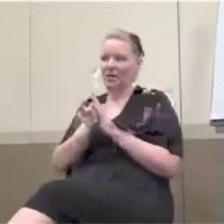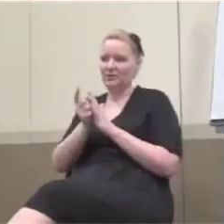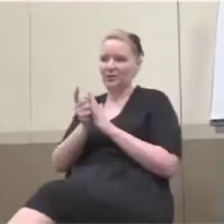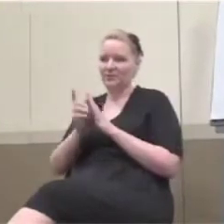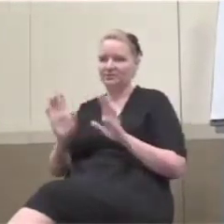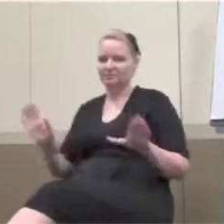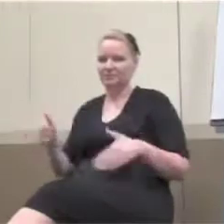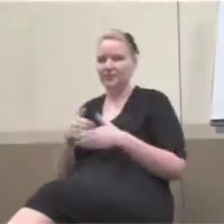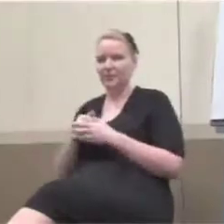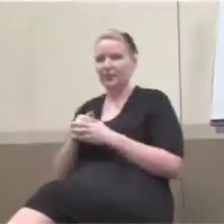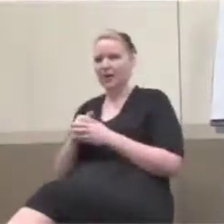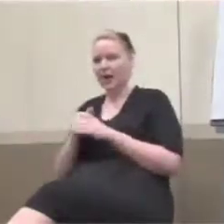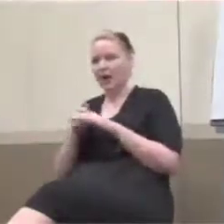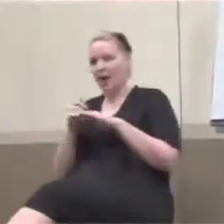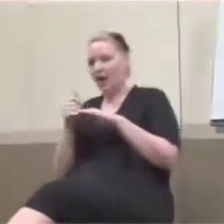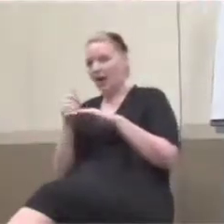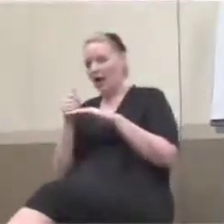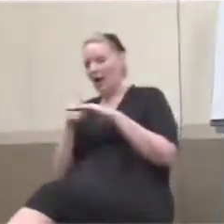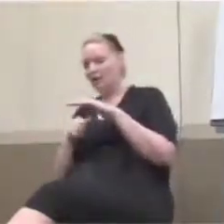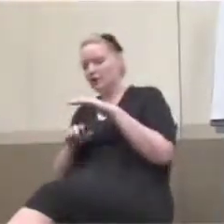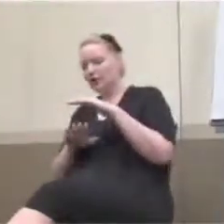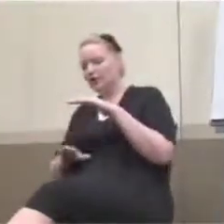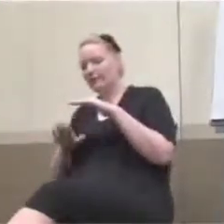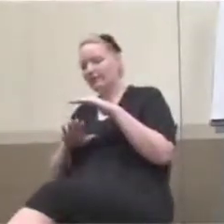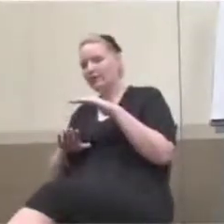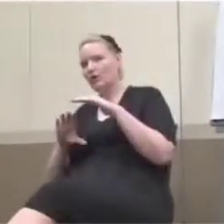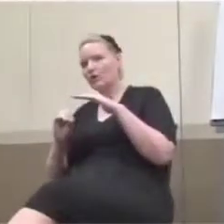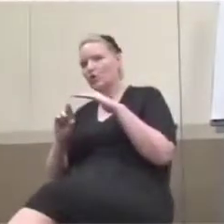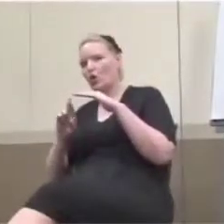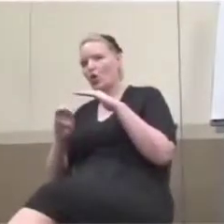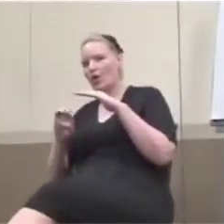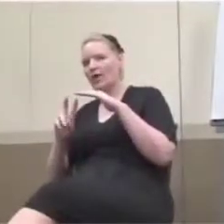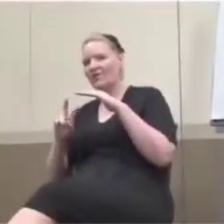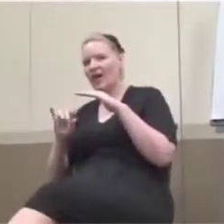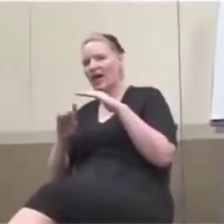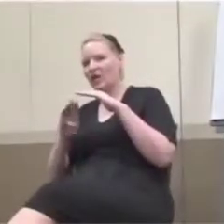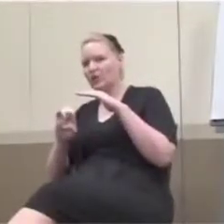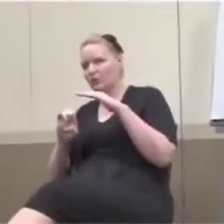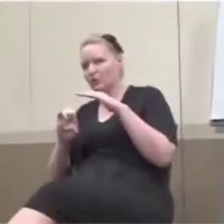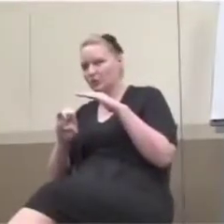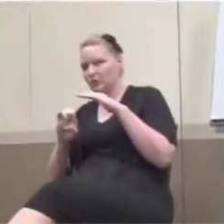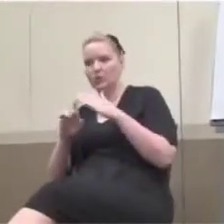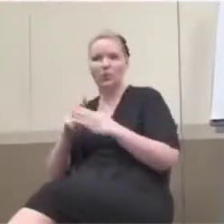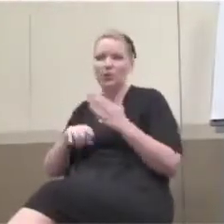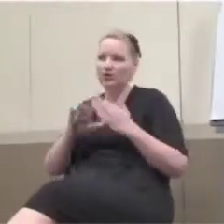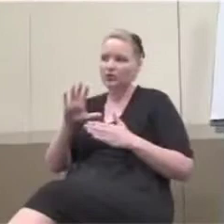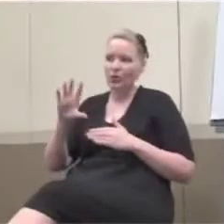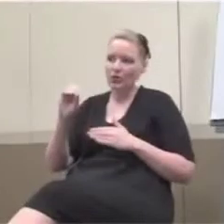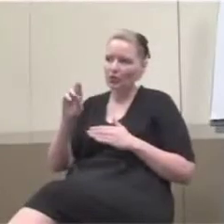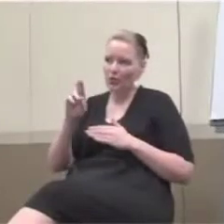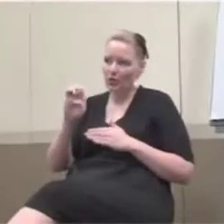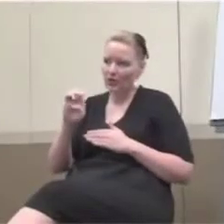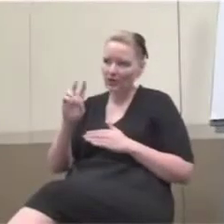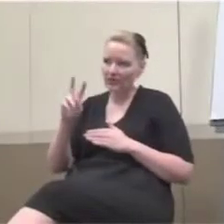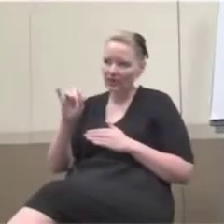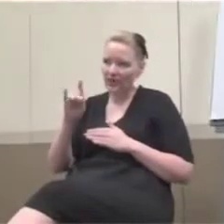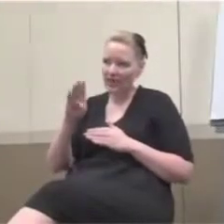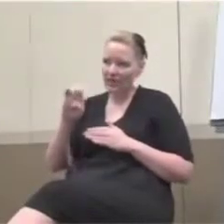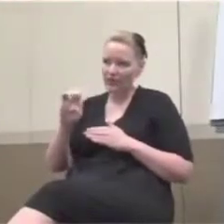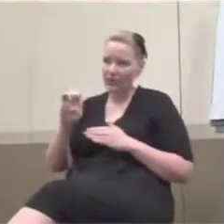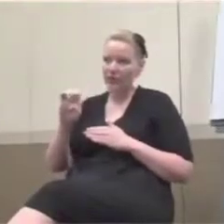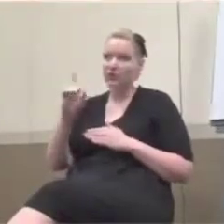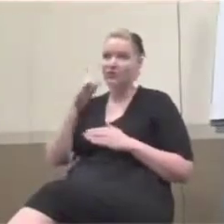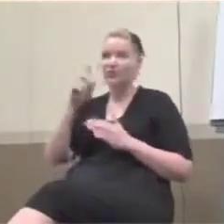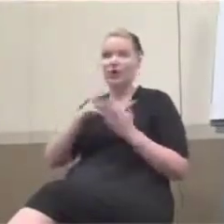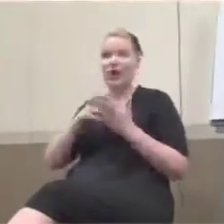So underneath this is probably a value, a core value of some sort. Yeah, absolutely. What would that value be? Like, to